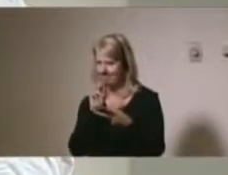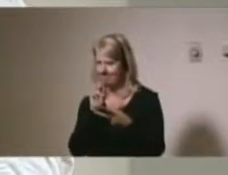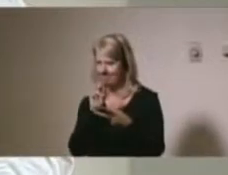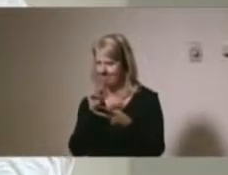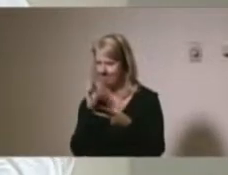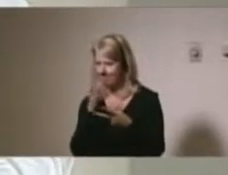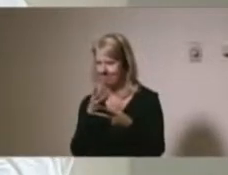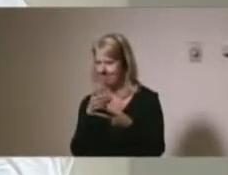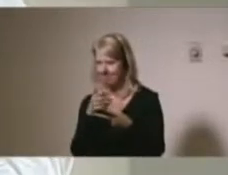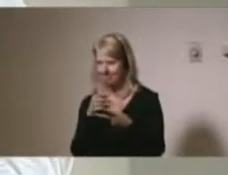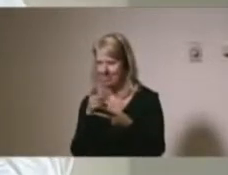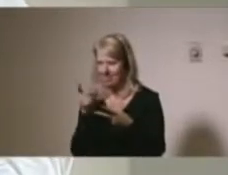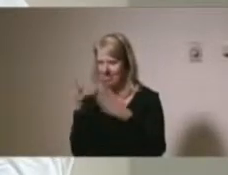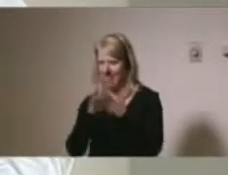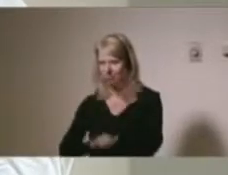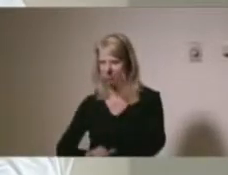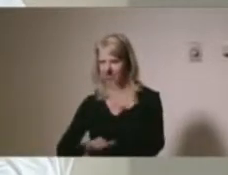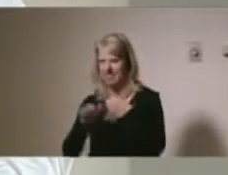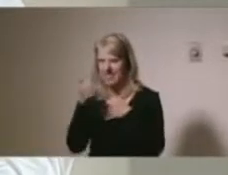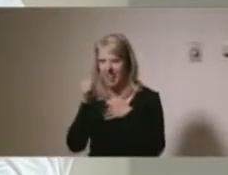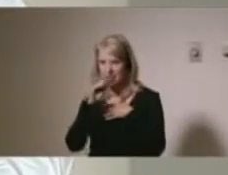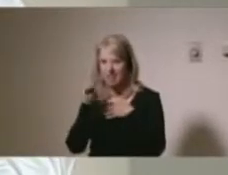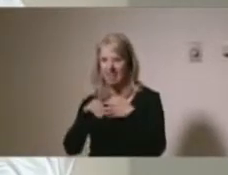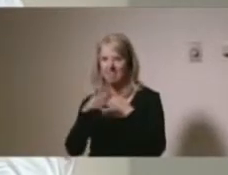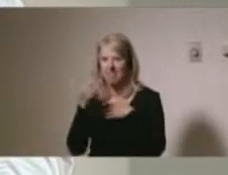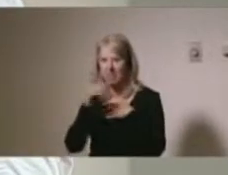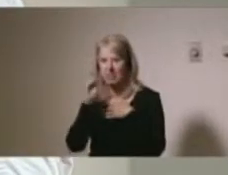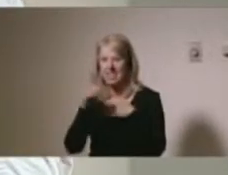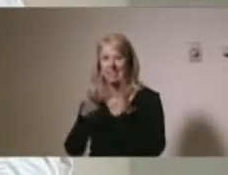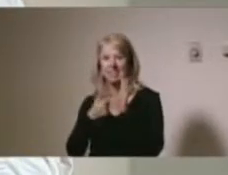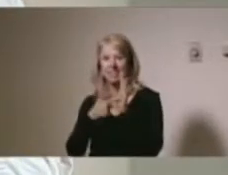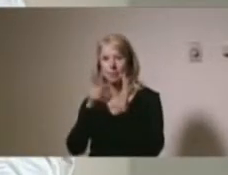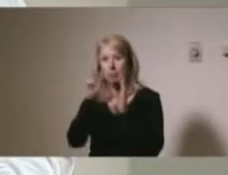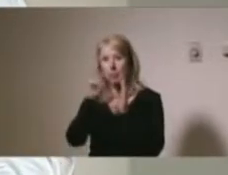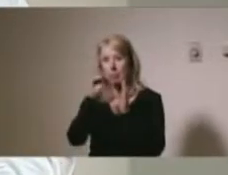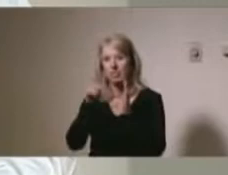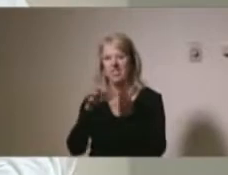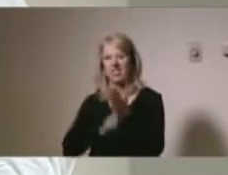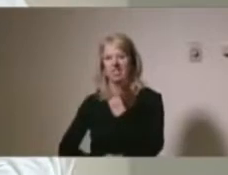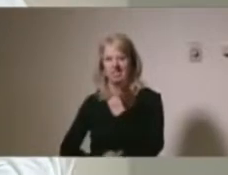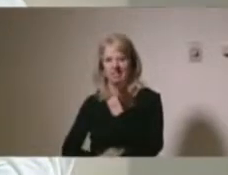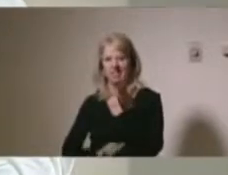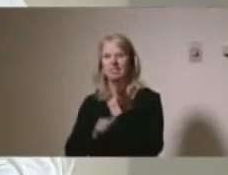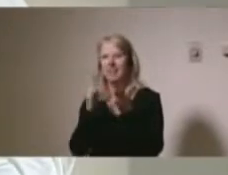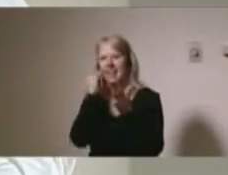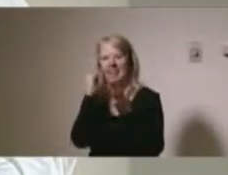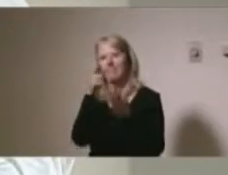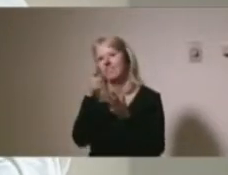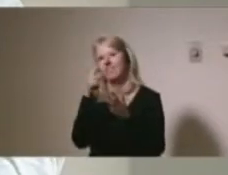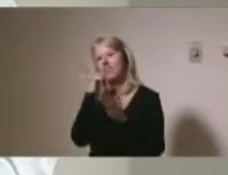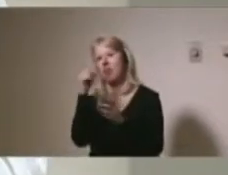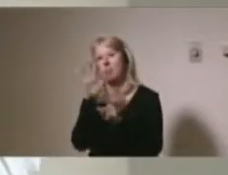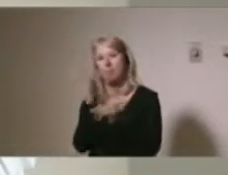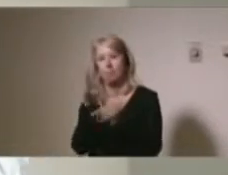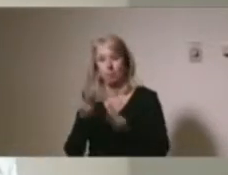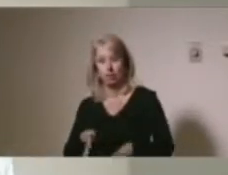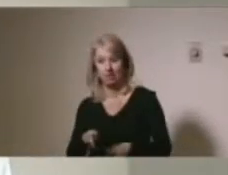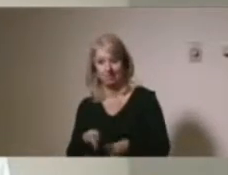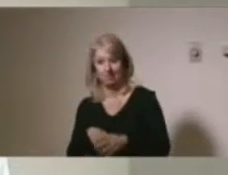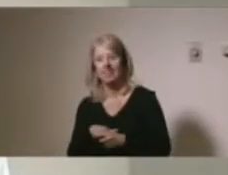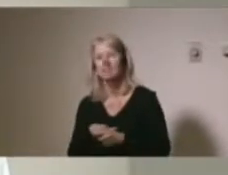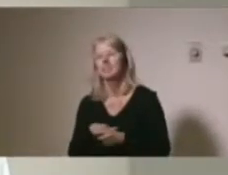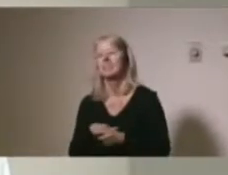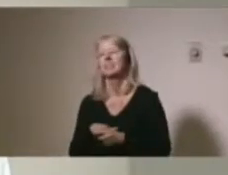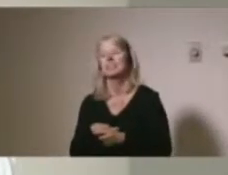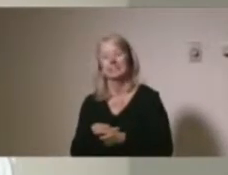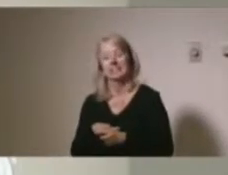talking, 10%, 15%, and even 20% if you're, not that popular, I guess, is so when you talk